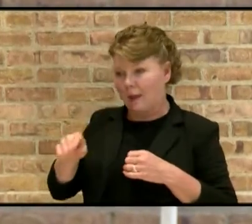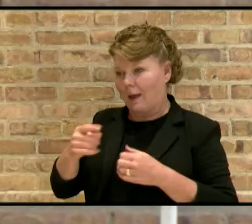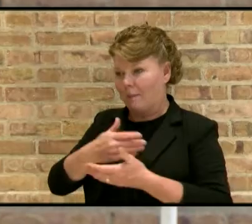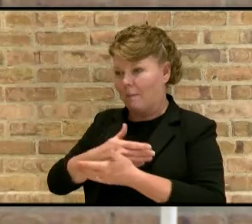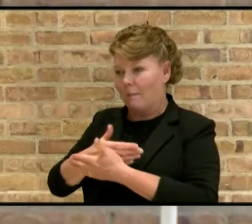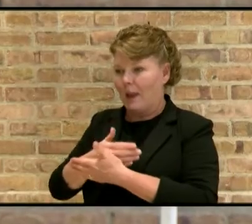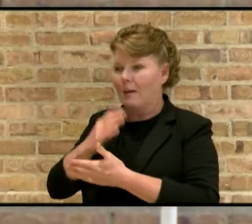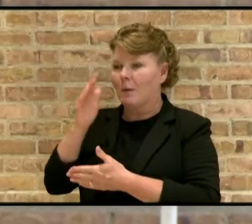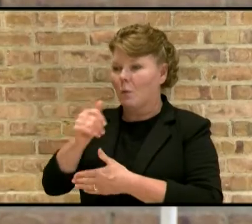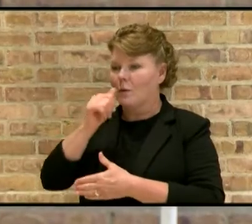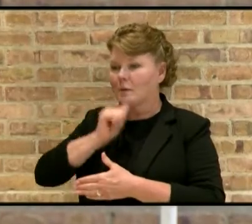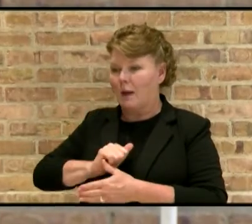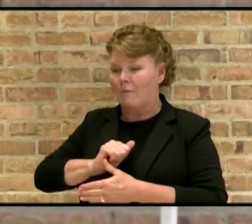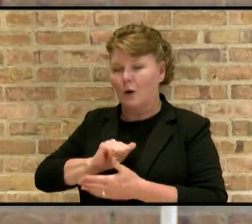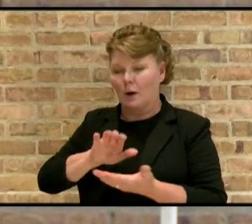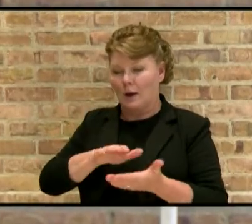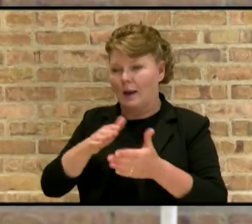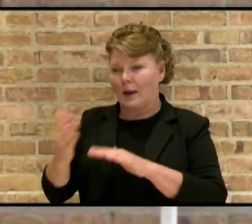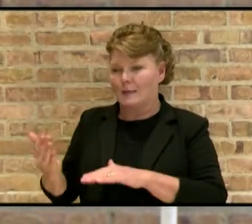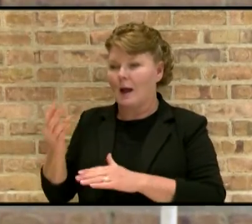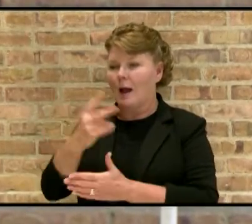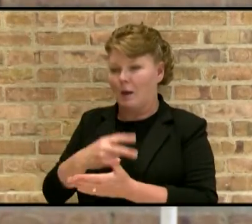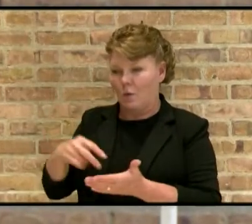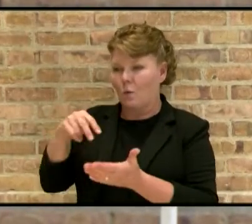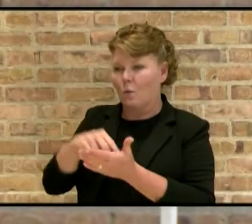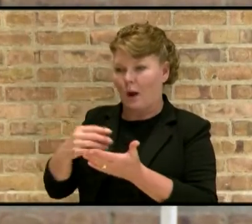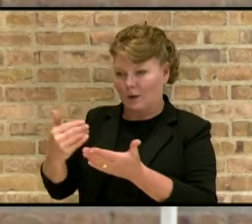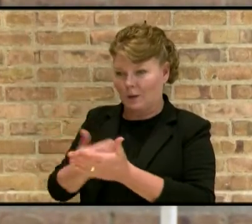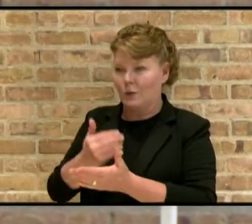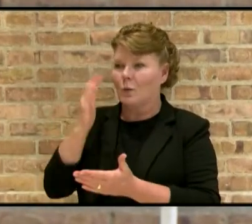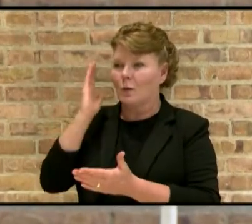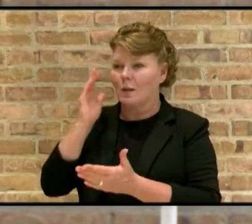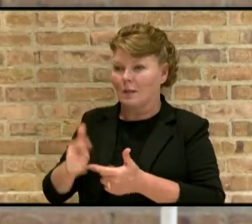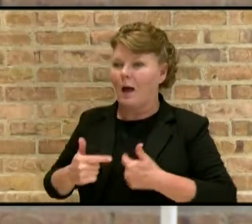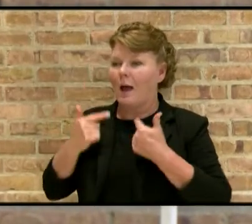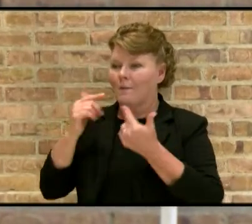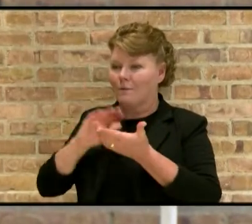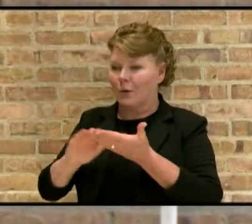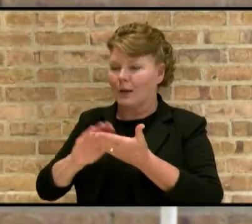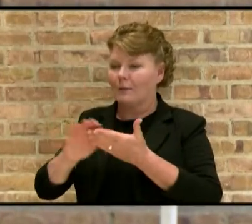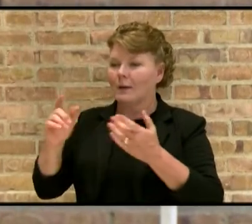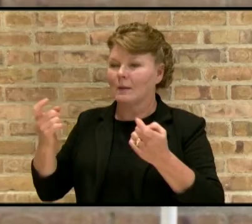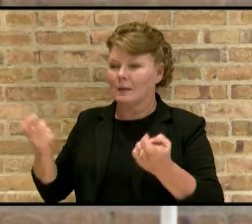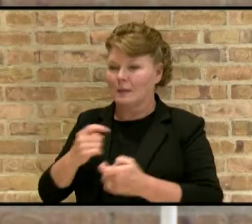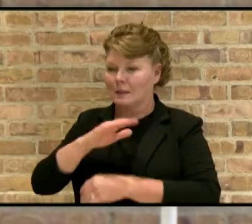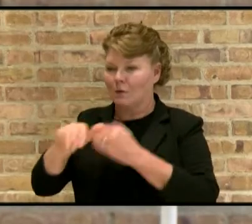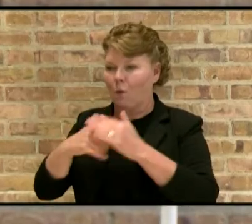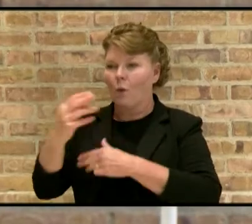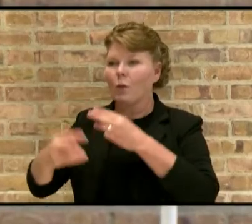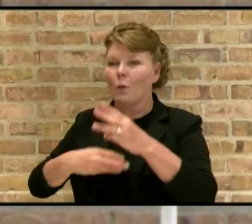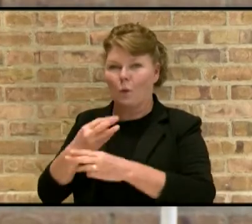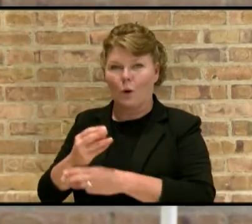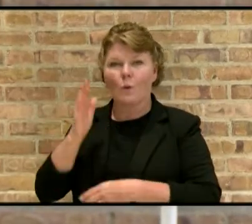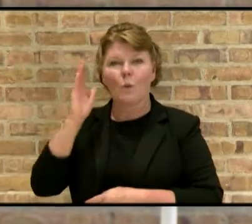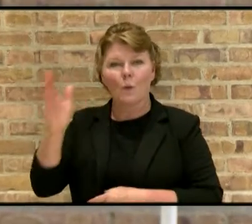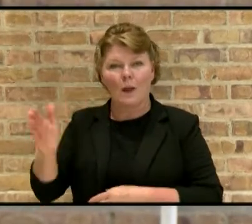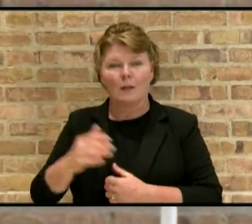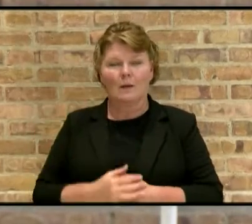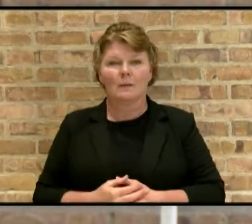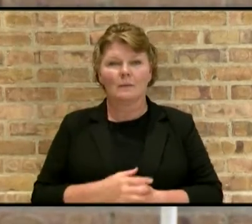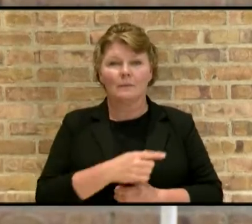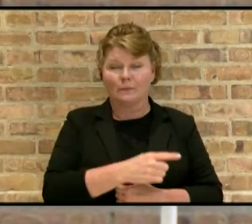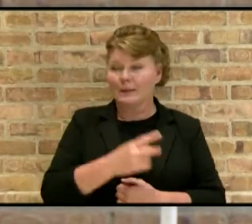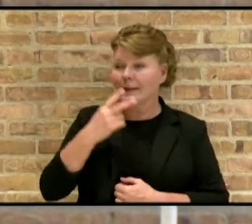would suffer and die, but rise to new life for the forgiveness of sins of all of the world. He saw